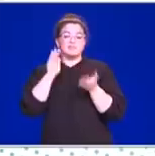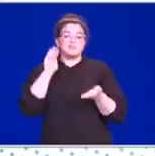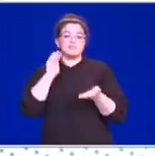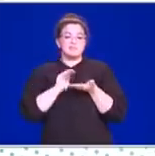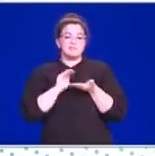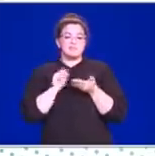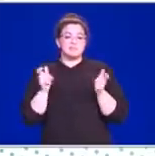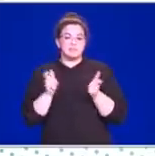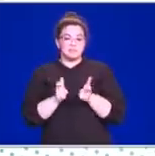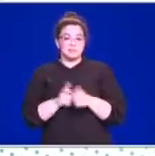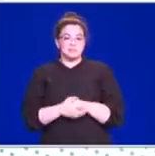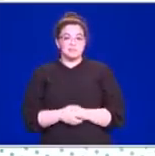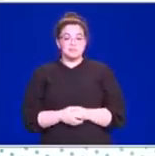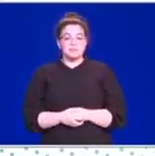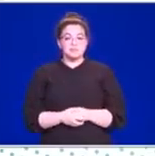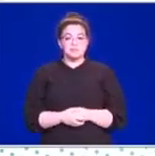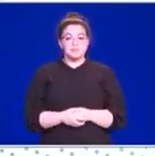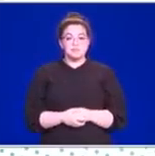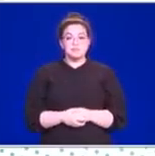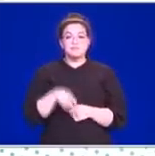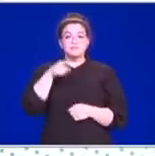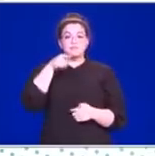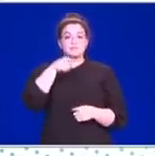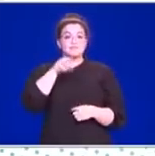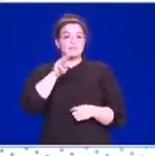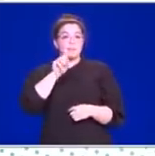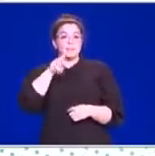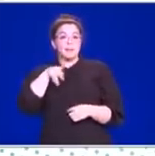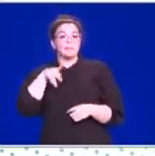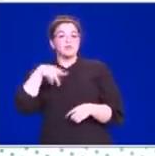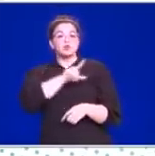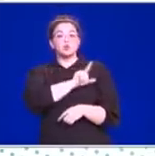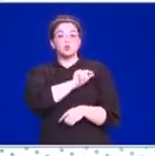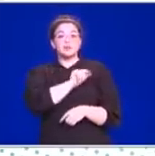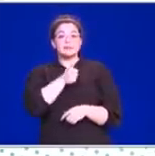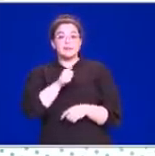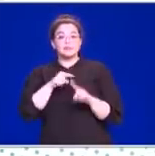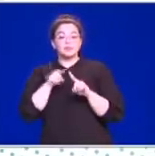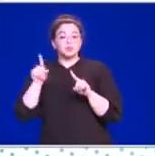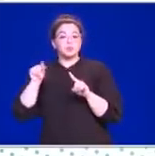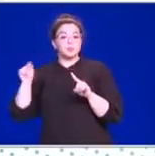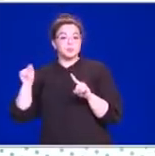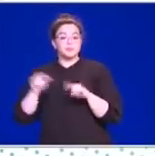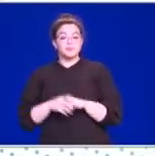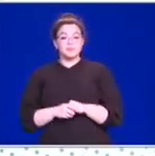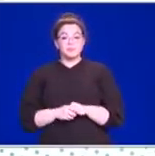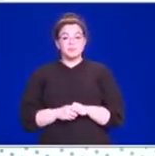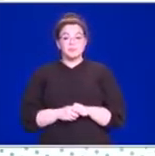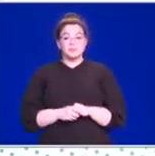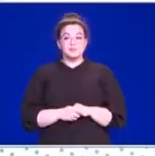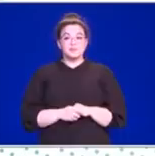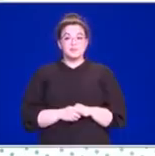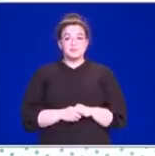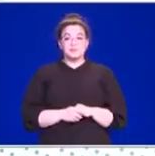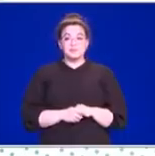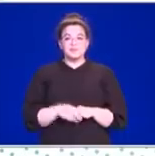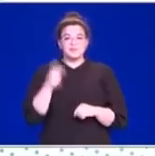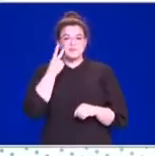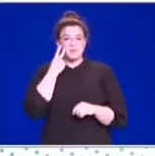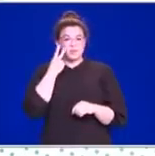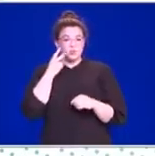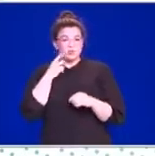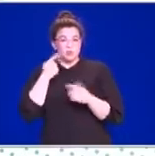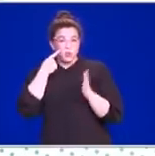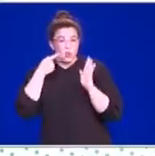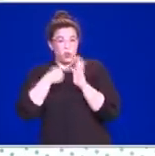that decade. And here's the map for 2010 to 2020. We see even fewer metro